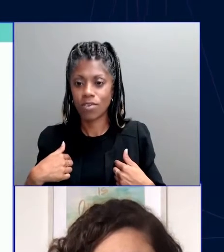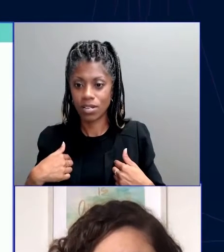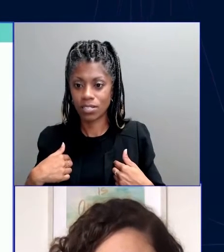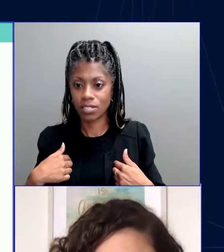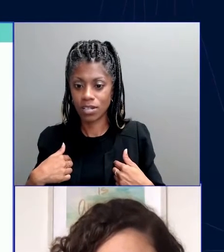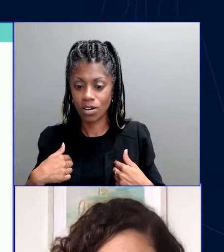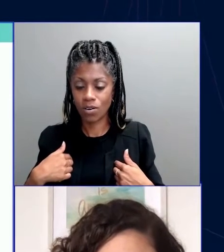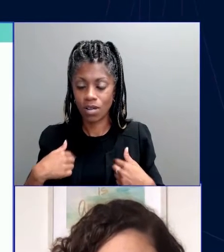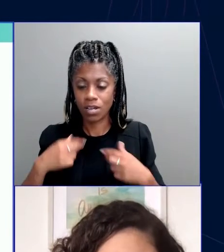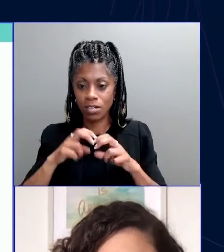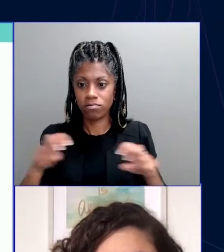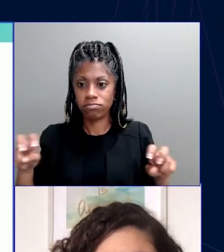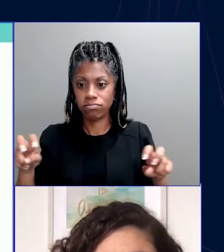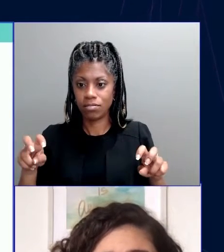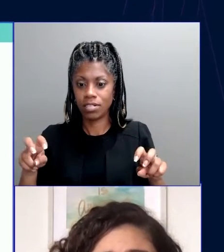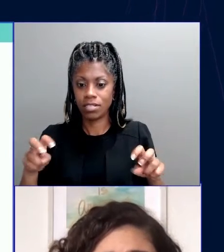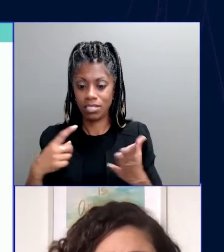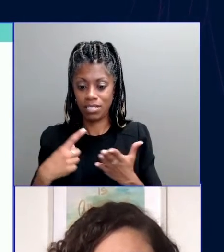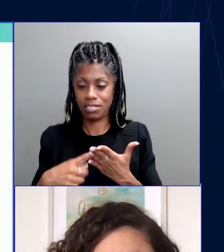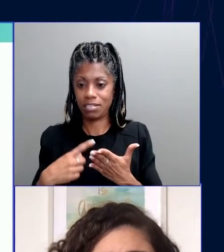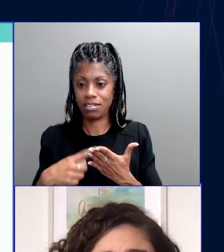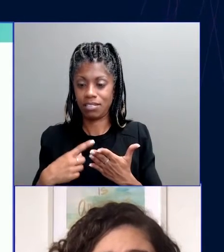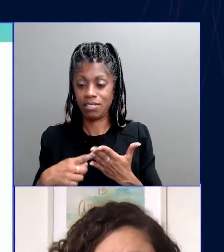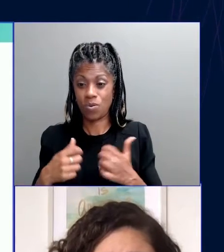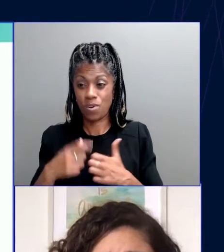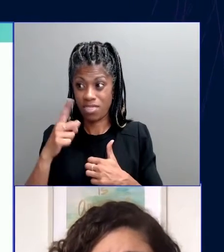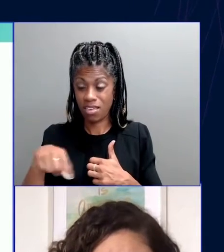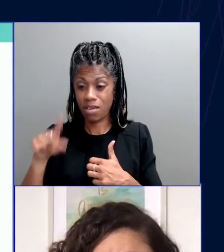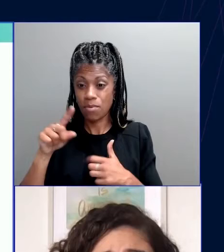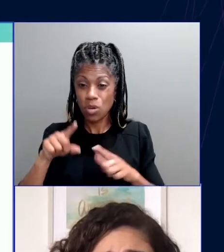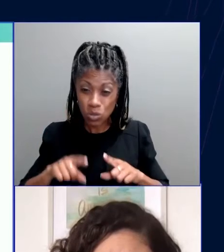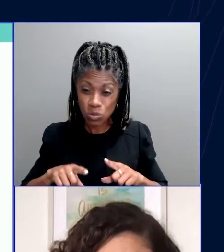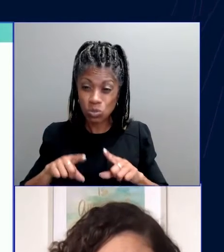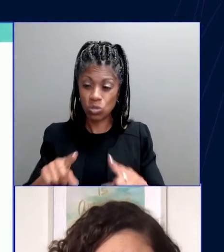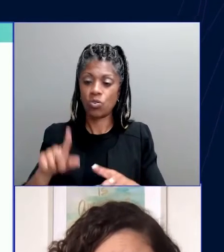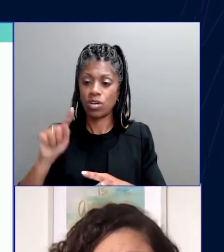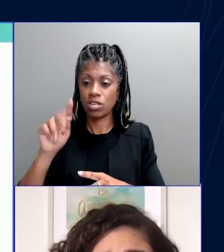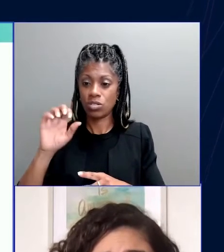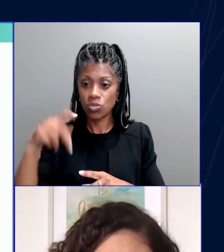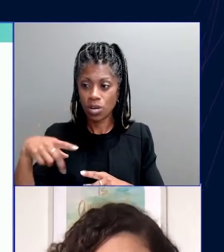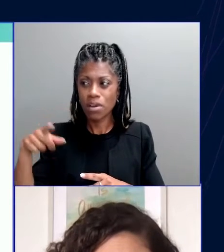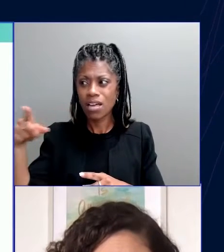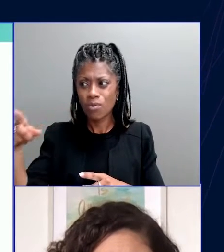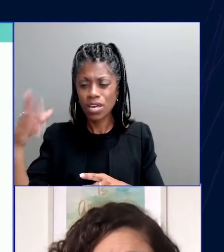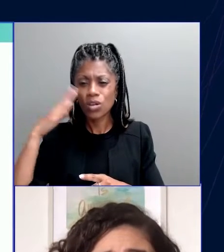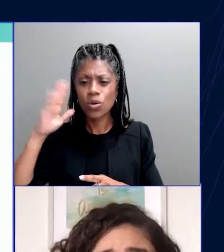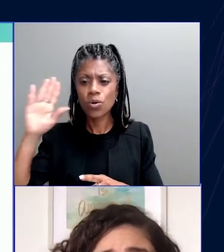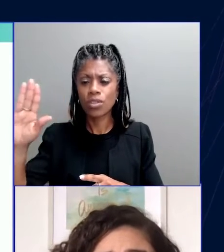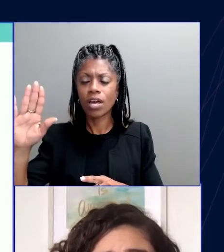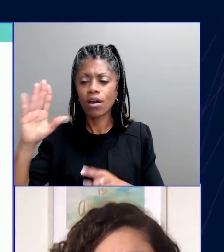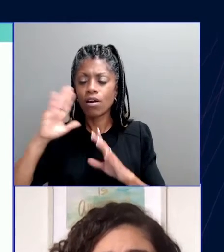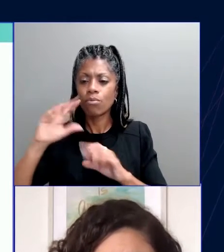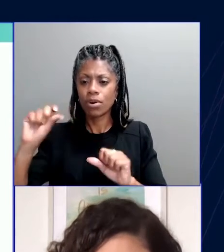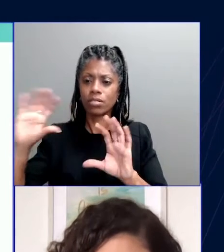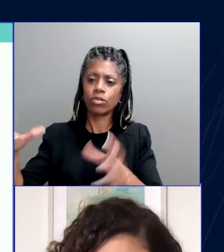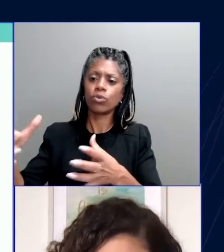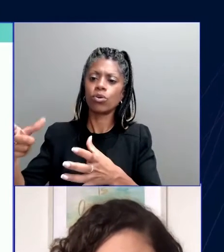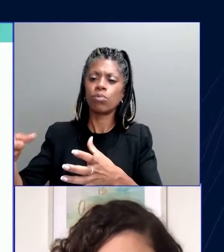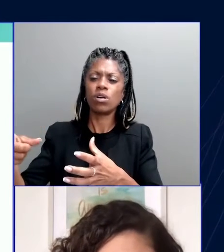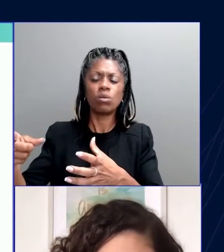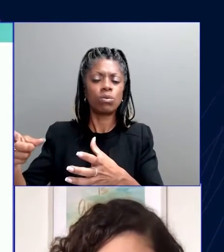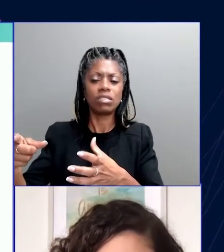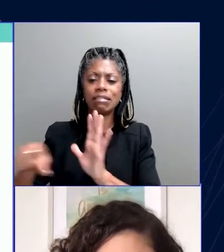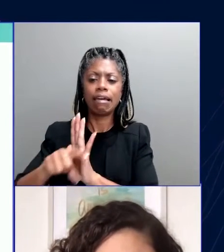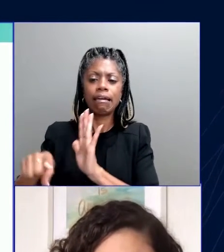Trump administration, during an administration and a president that was going to be hateful, loud, and he would have much bigger platforms than we